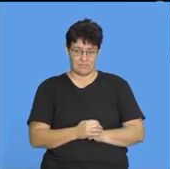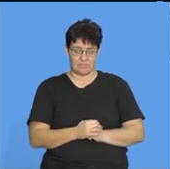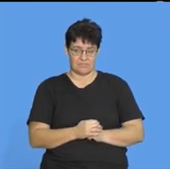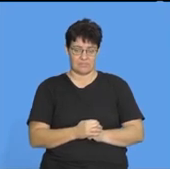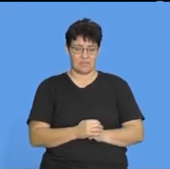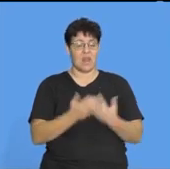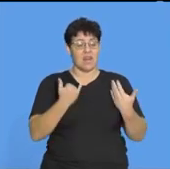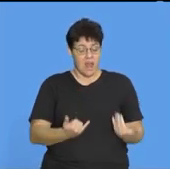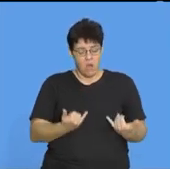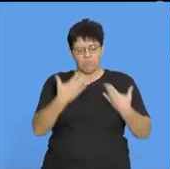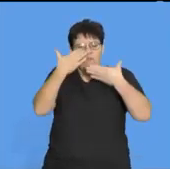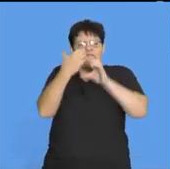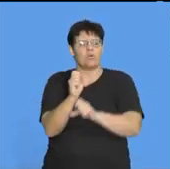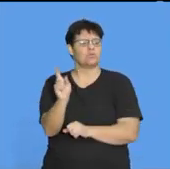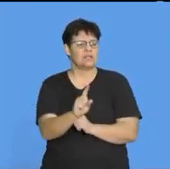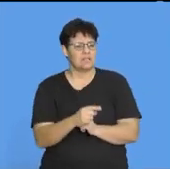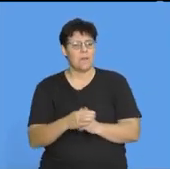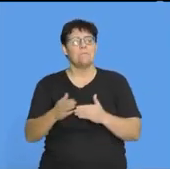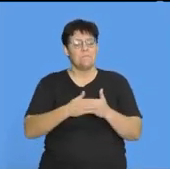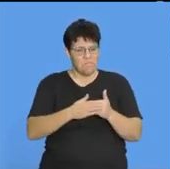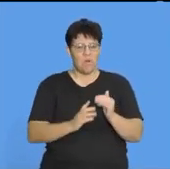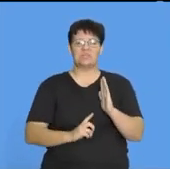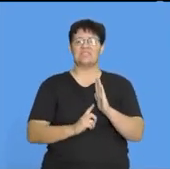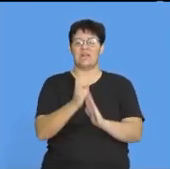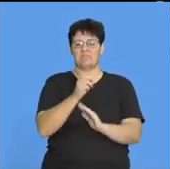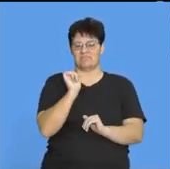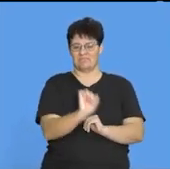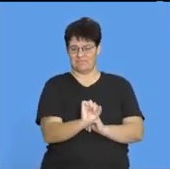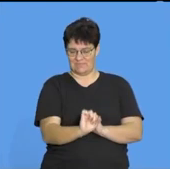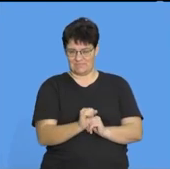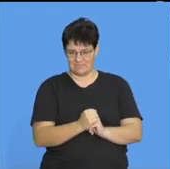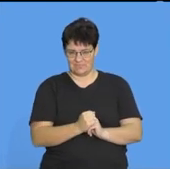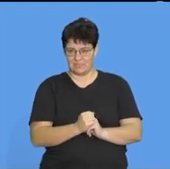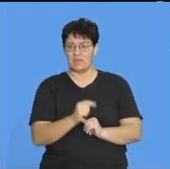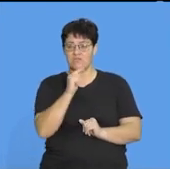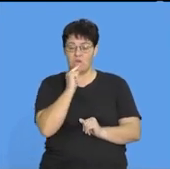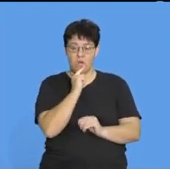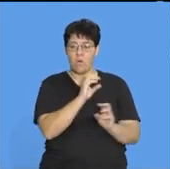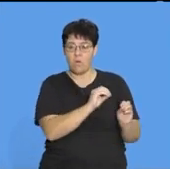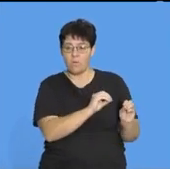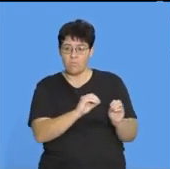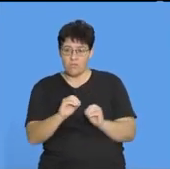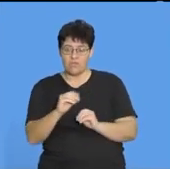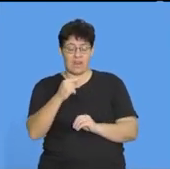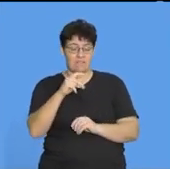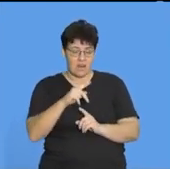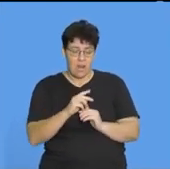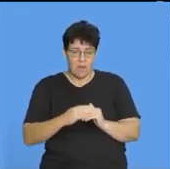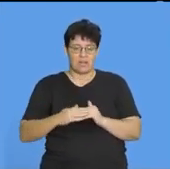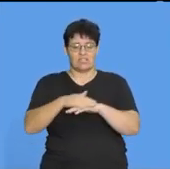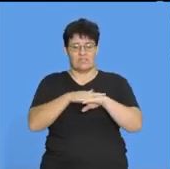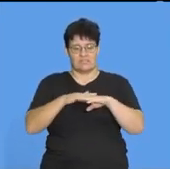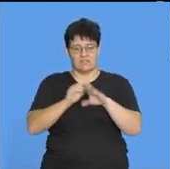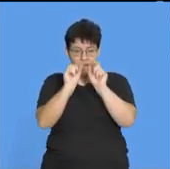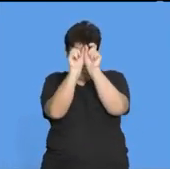can focus on further developments at puberty. The Grafting follicle moves to the surface and the walls of the